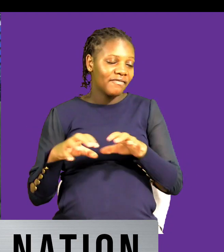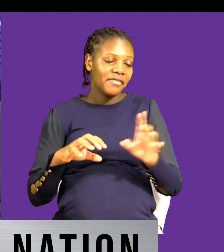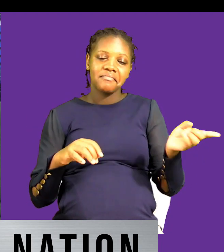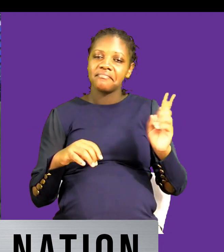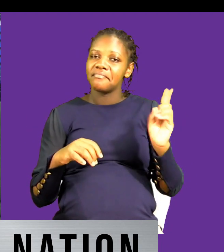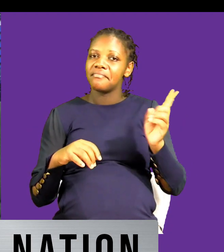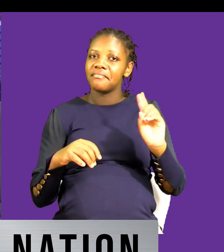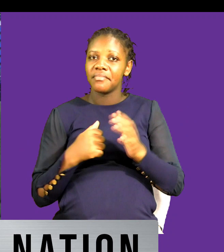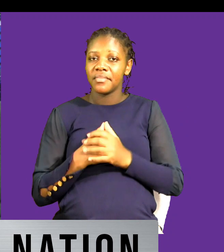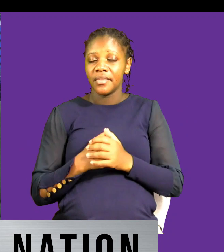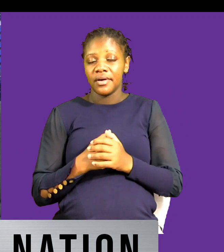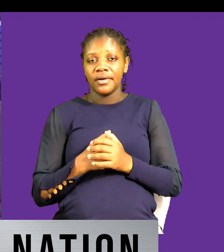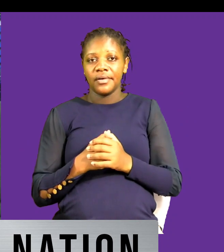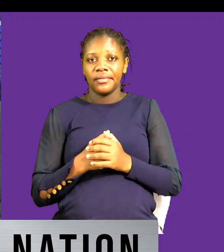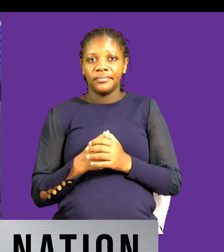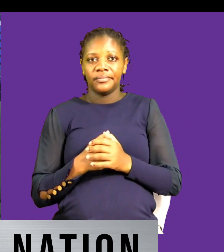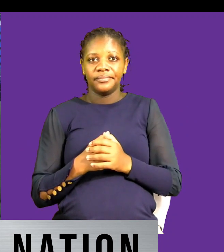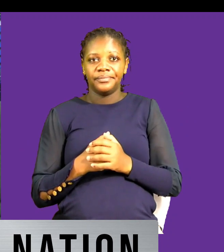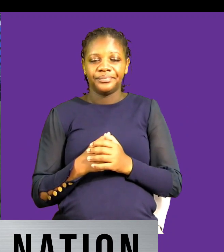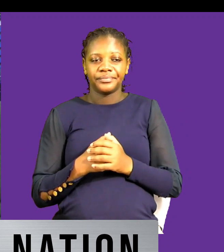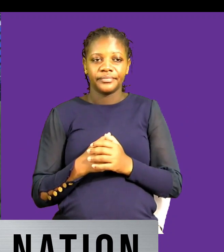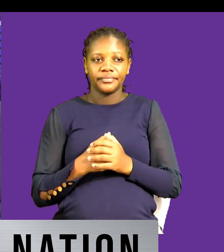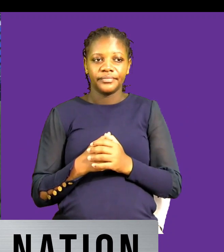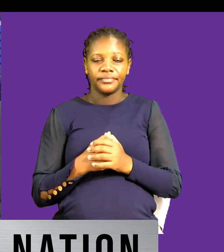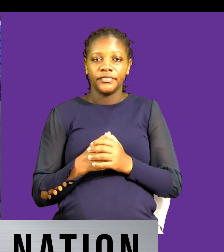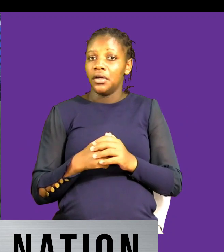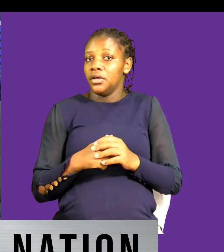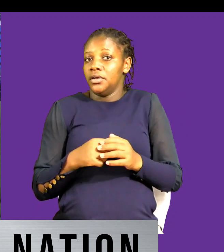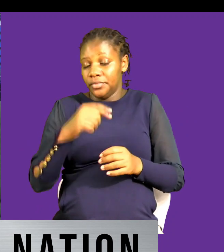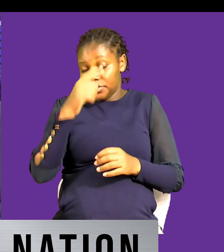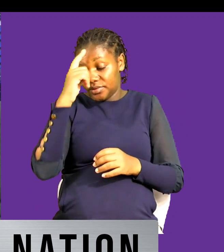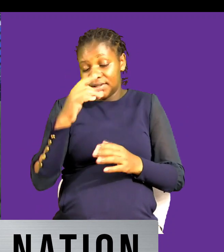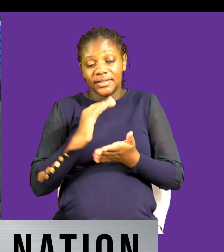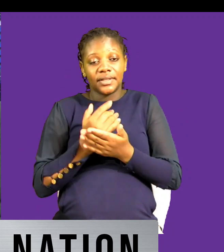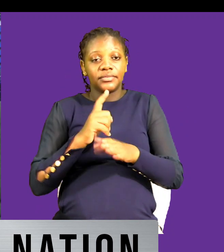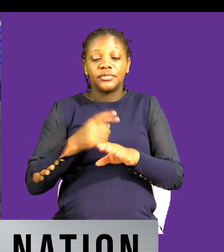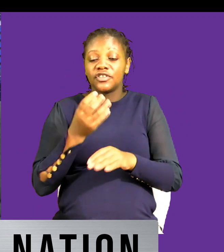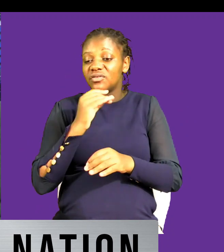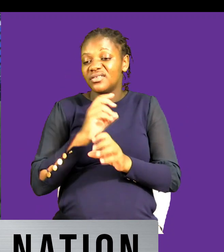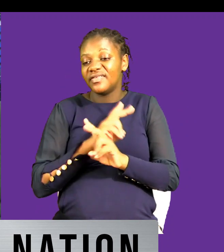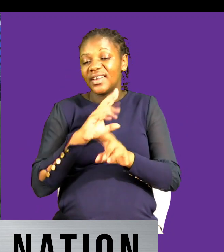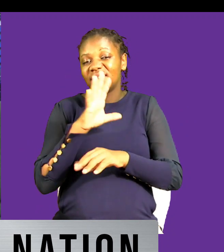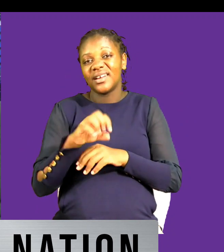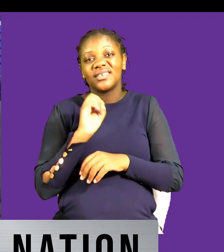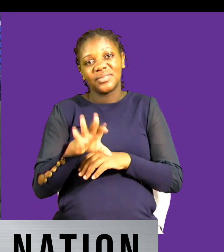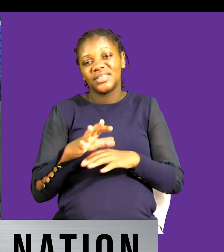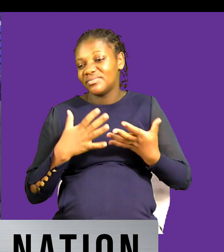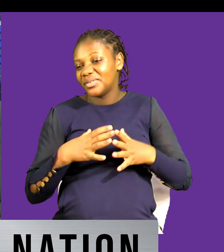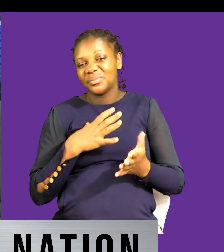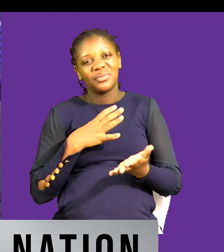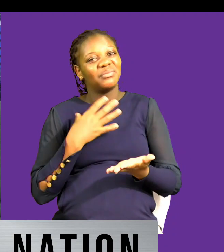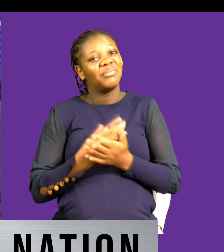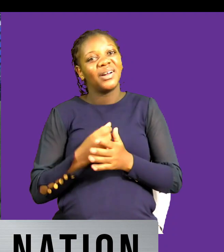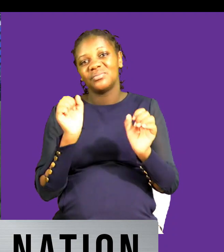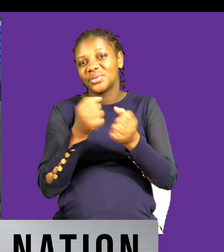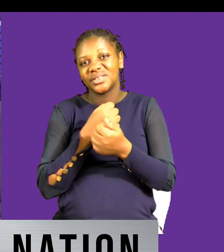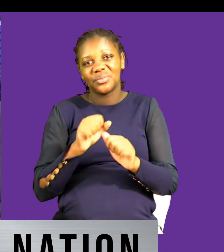money that is going to buy food, or made food very expensive for people to afford, made transport very expensive for people to